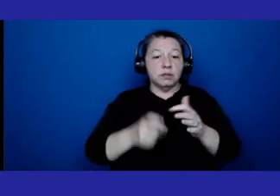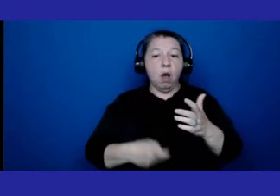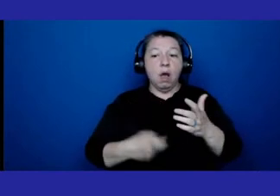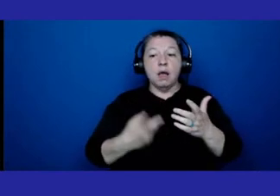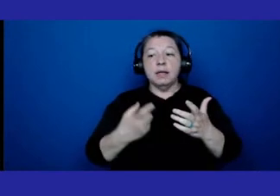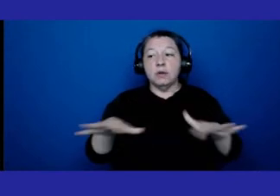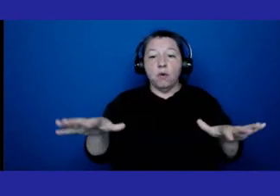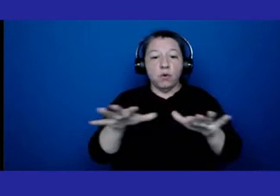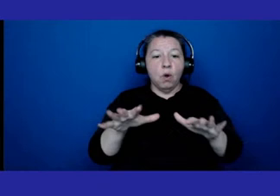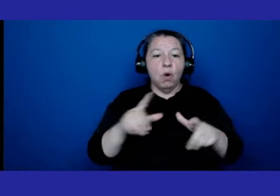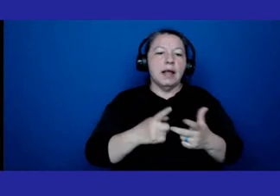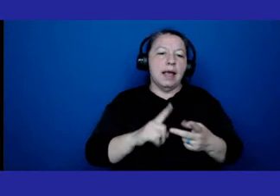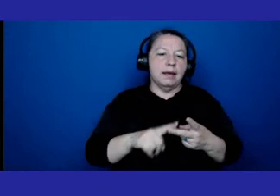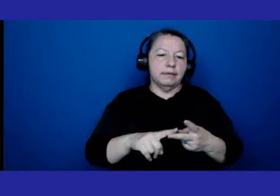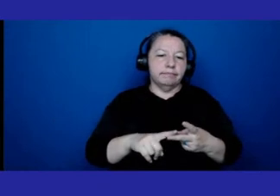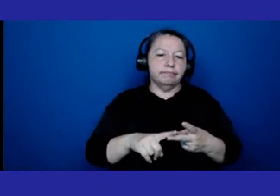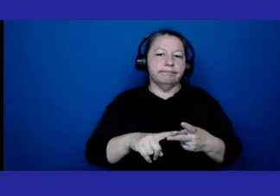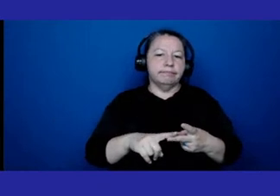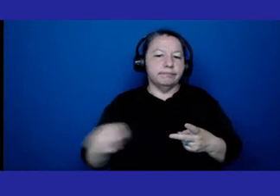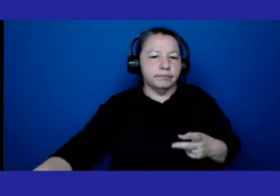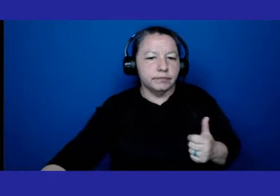AP.